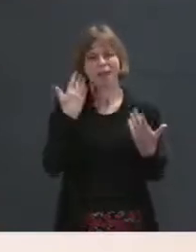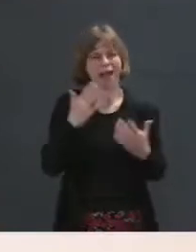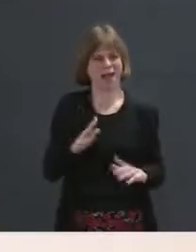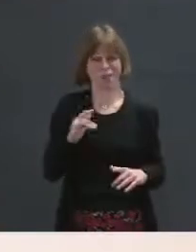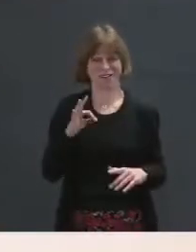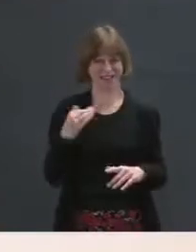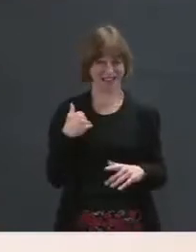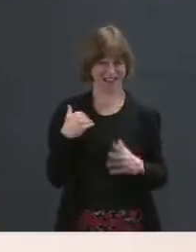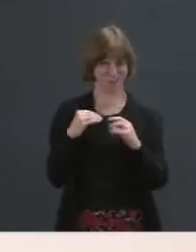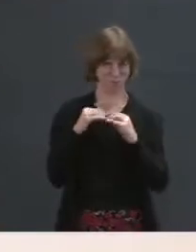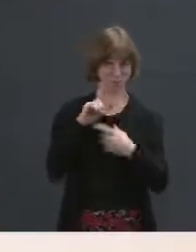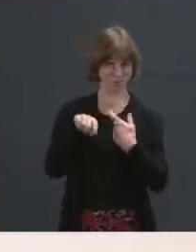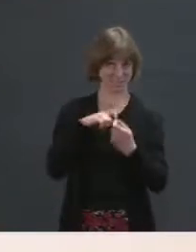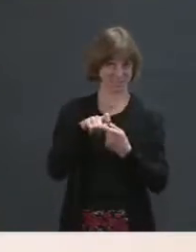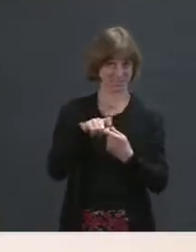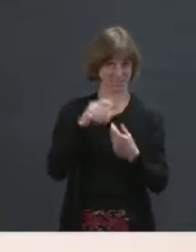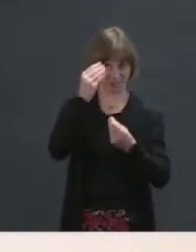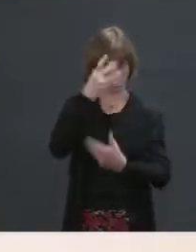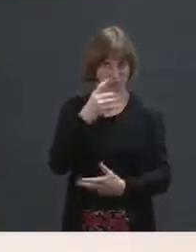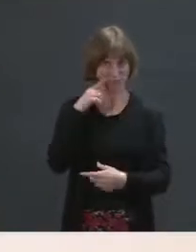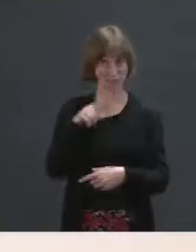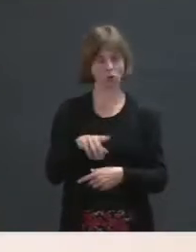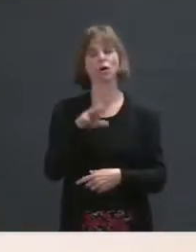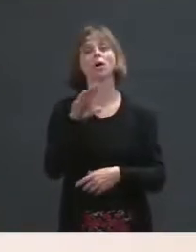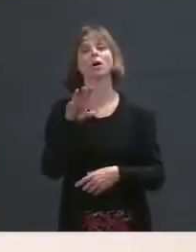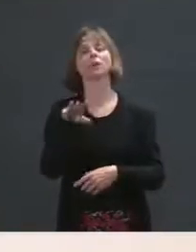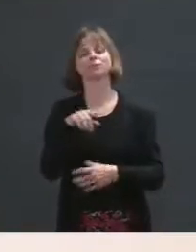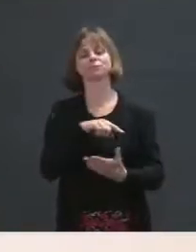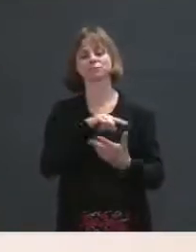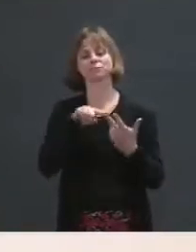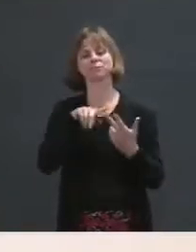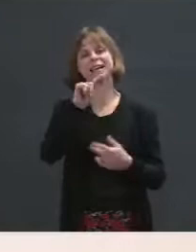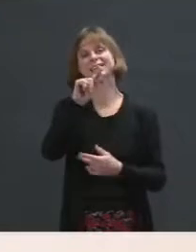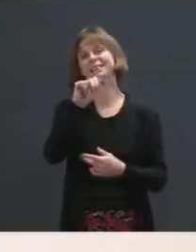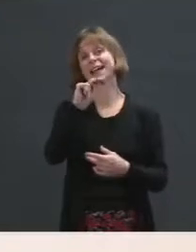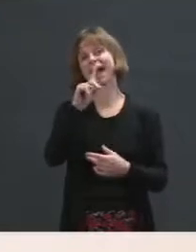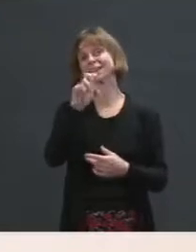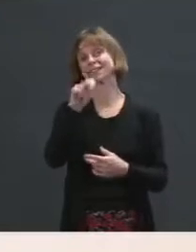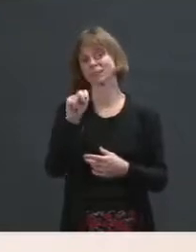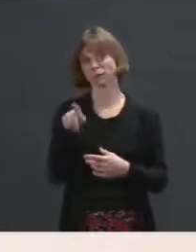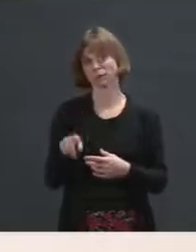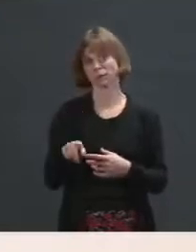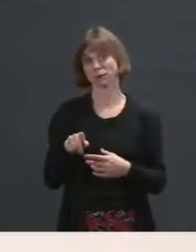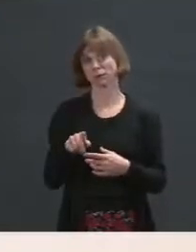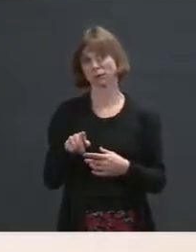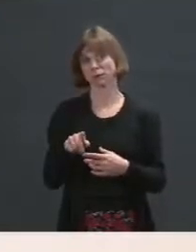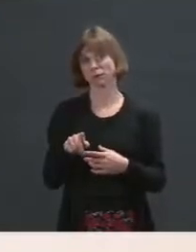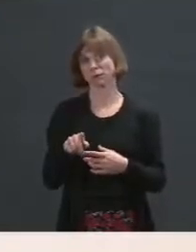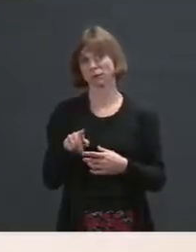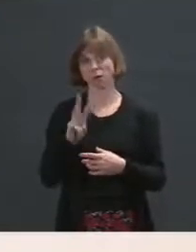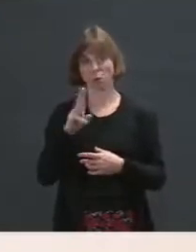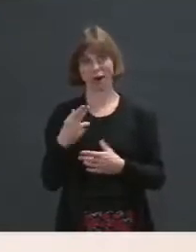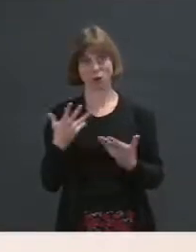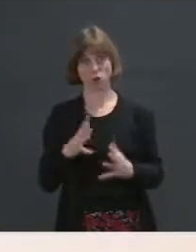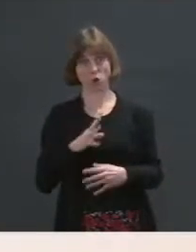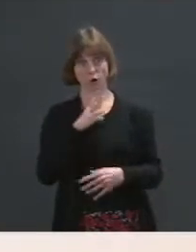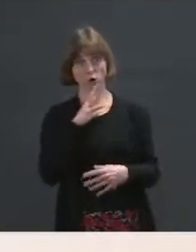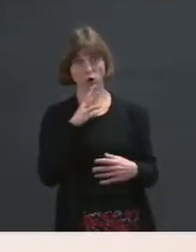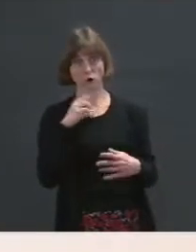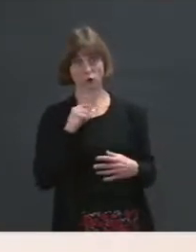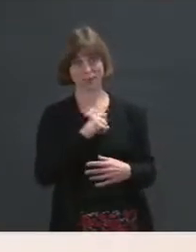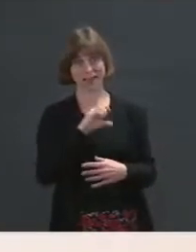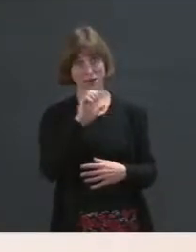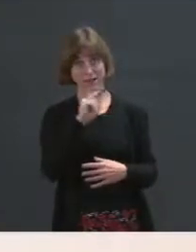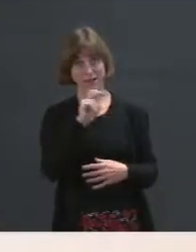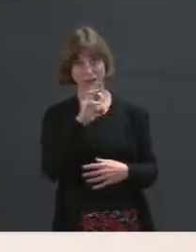more specifics to lay out. Neera Tanden, has the White House specifically talked to Senator Bernie Sanders or Senator Kristen